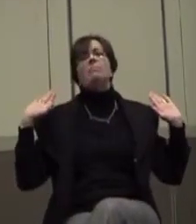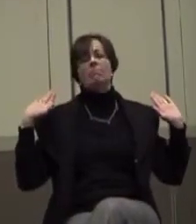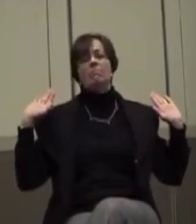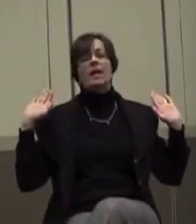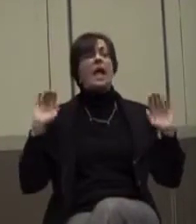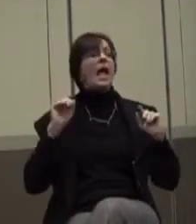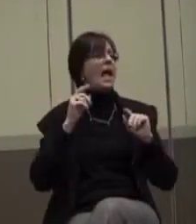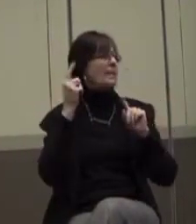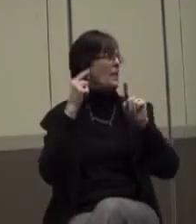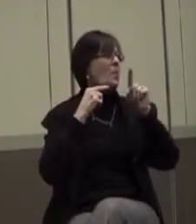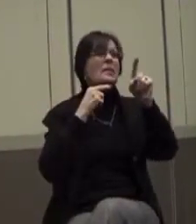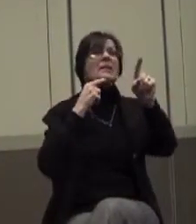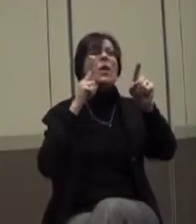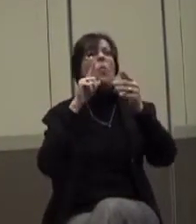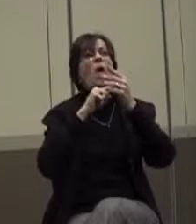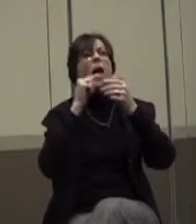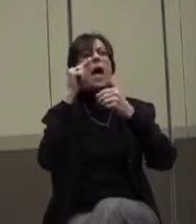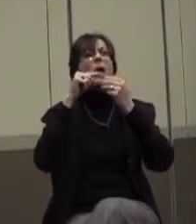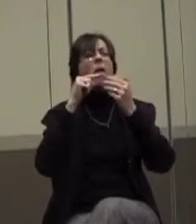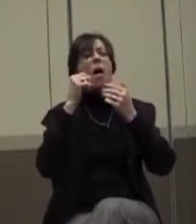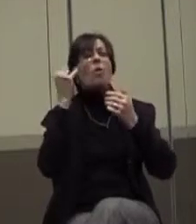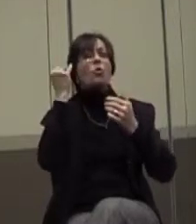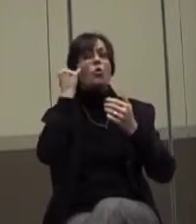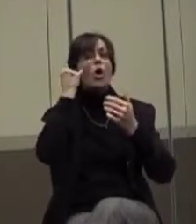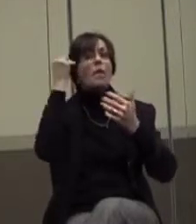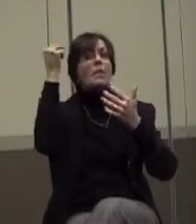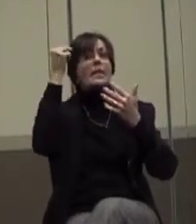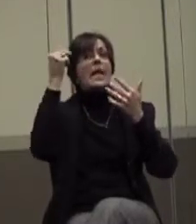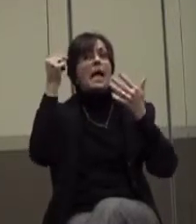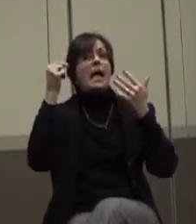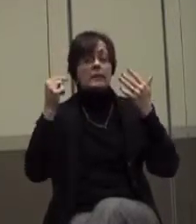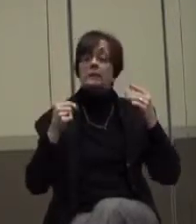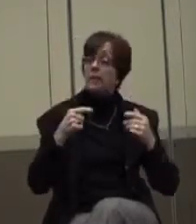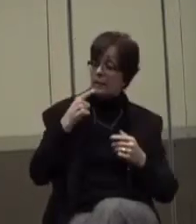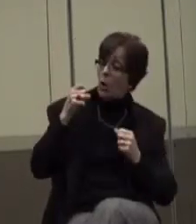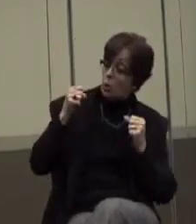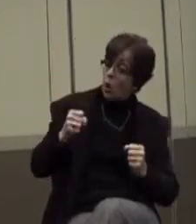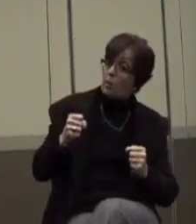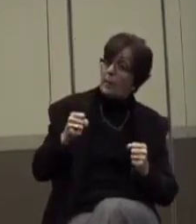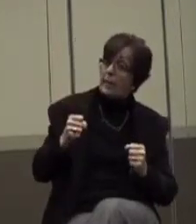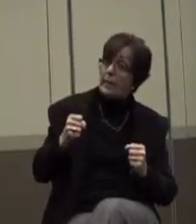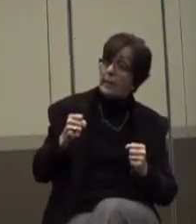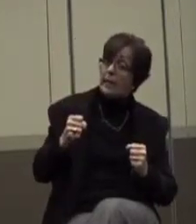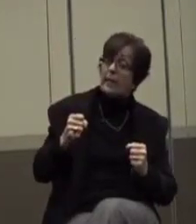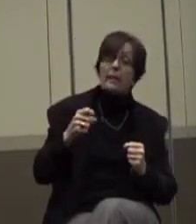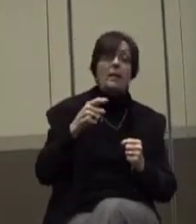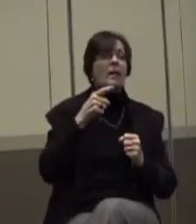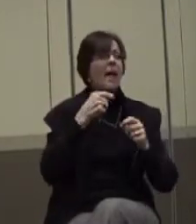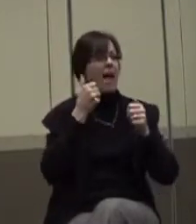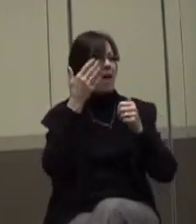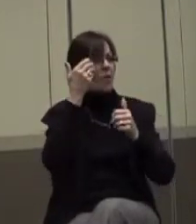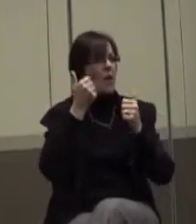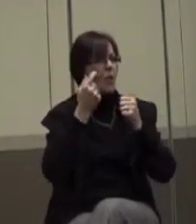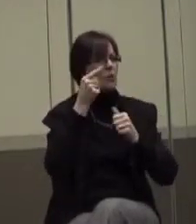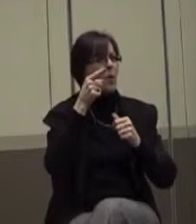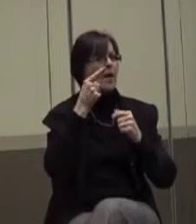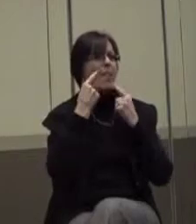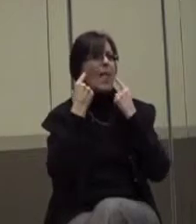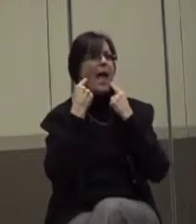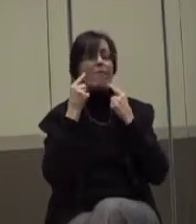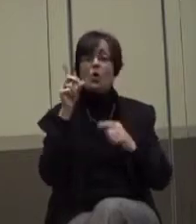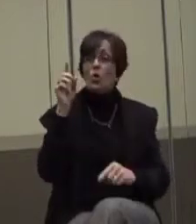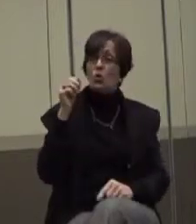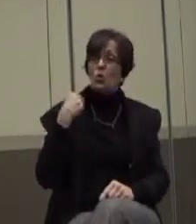somebody over there was going, well, what about, could it be this? Could it be this? And I said, it could be. And so one of the other, I forget which one of you laughed. Do